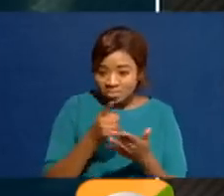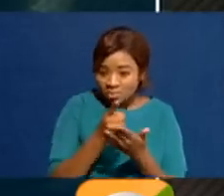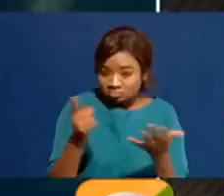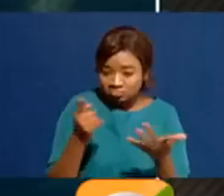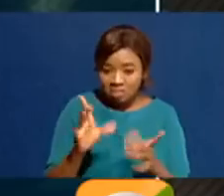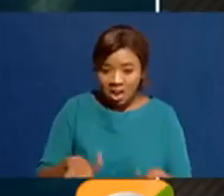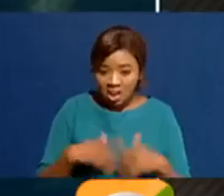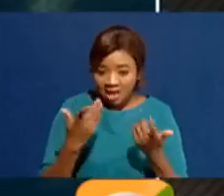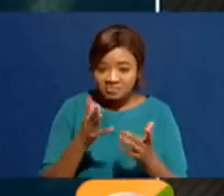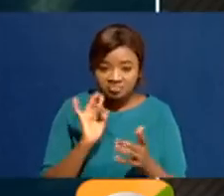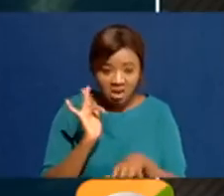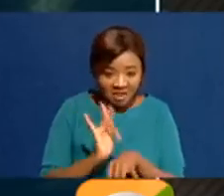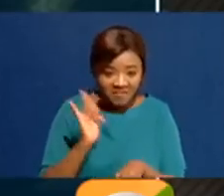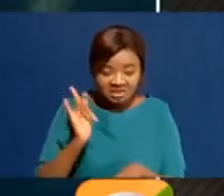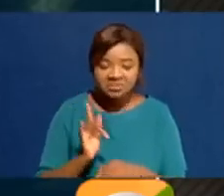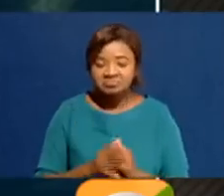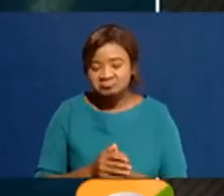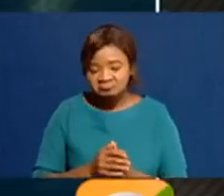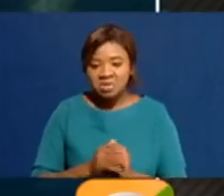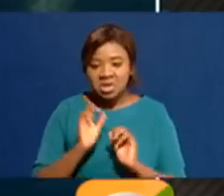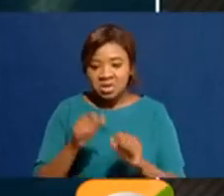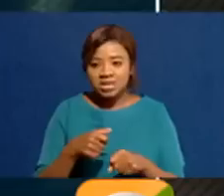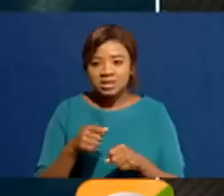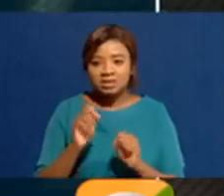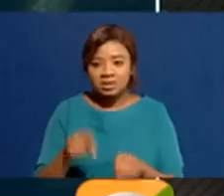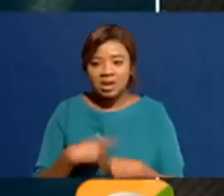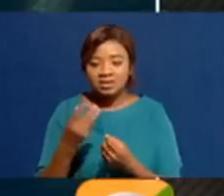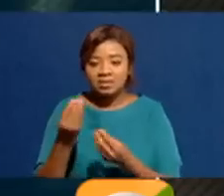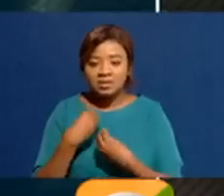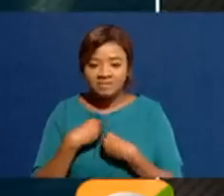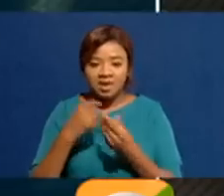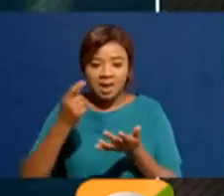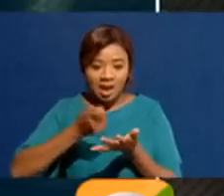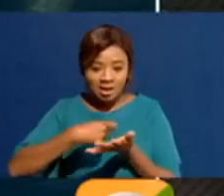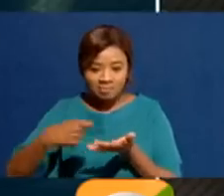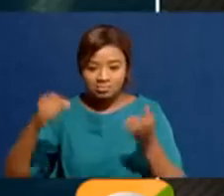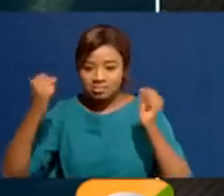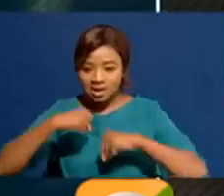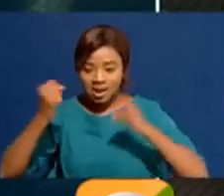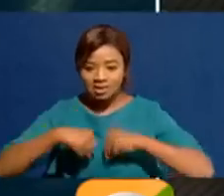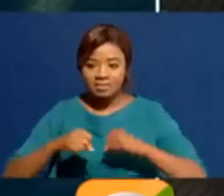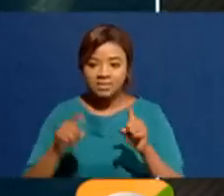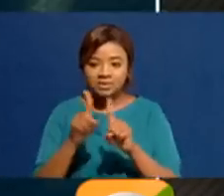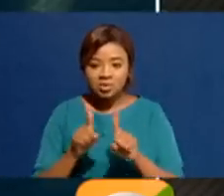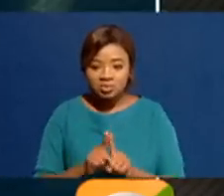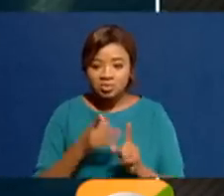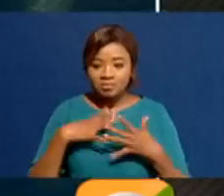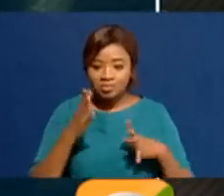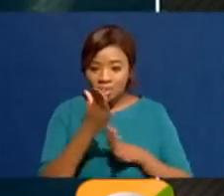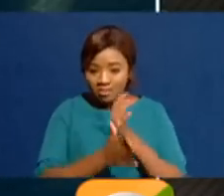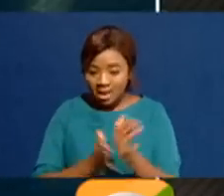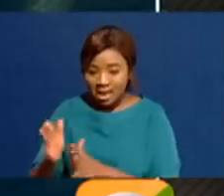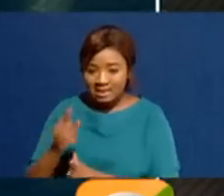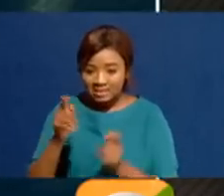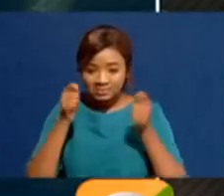assemblers, demonstrators, picketers, and petitioners, as well as obligations of the organizers of assemblies, demonstrations, pickets, and